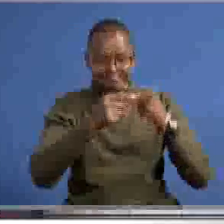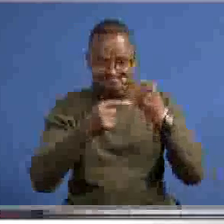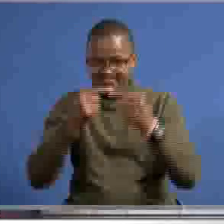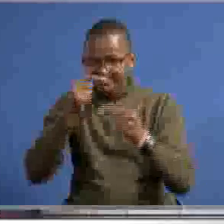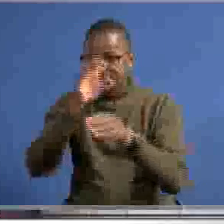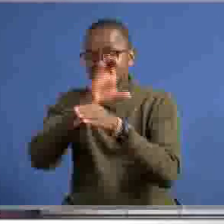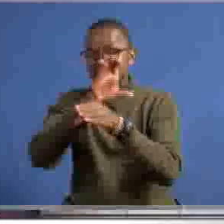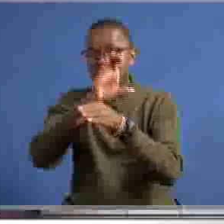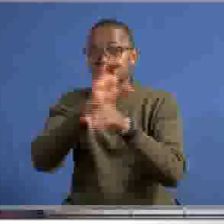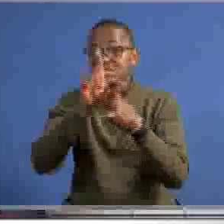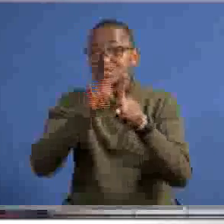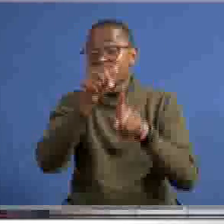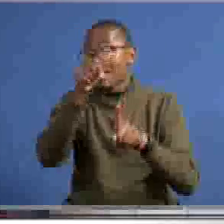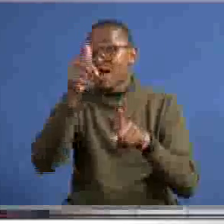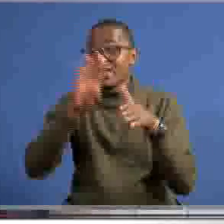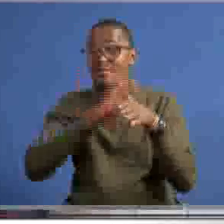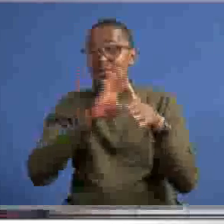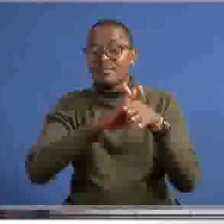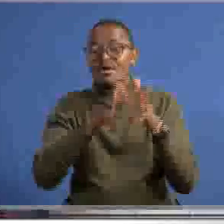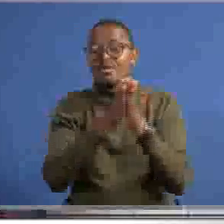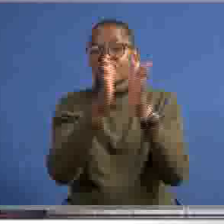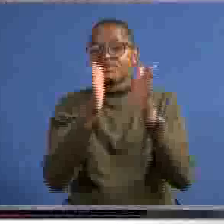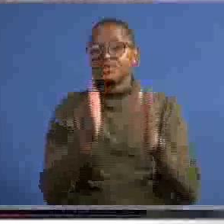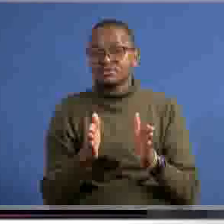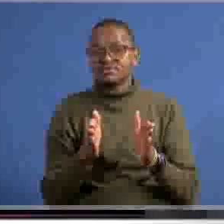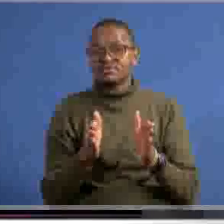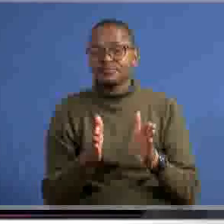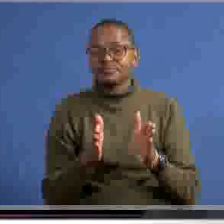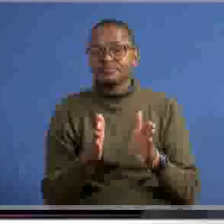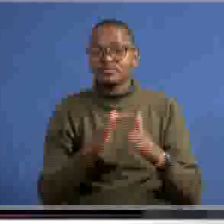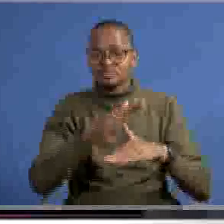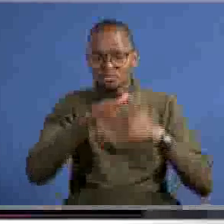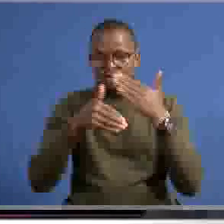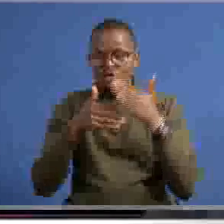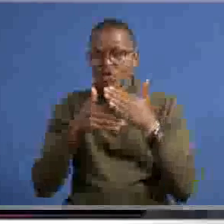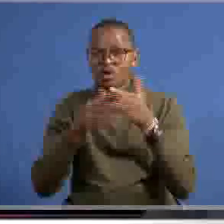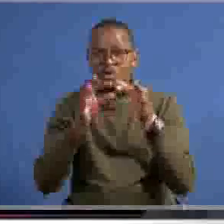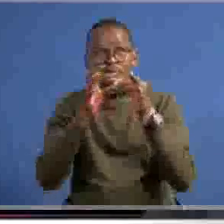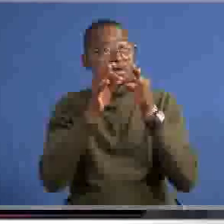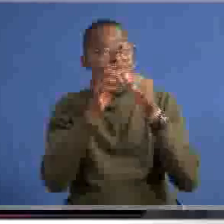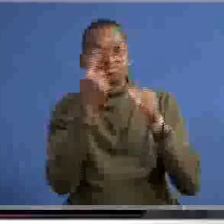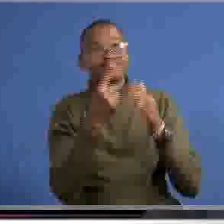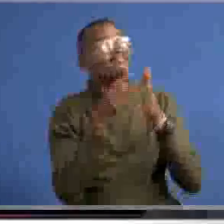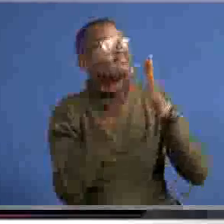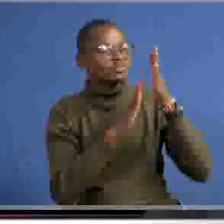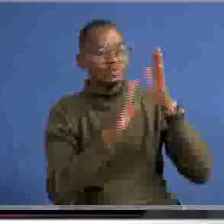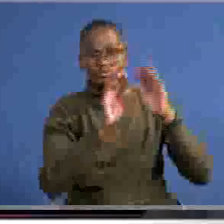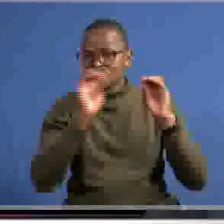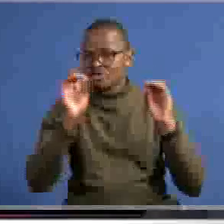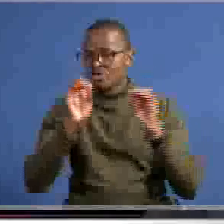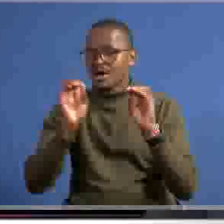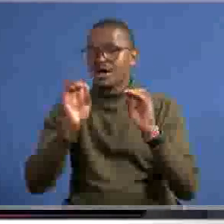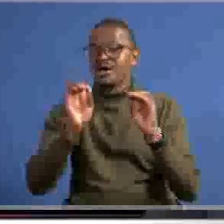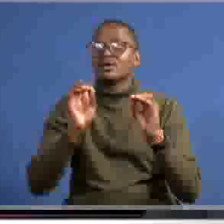churches do fundraising like other members of the public all money belongs to God nobody